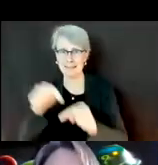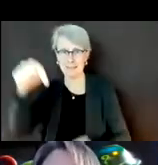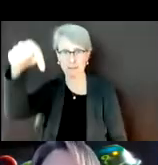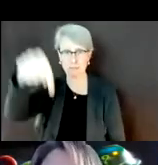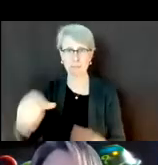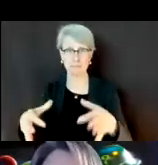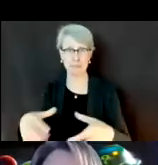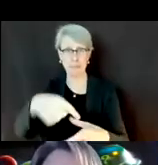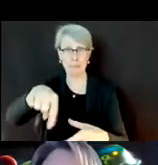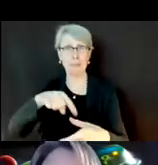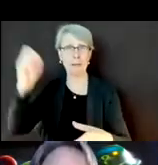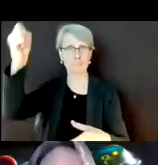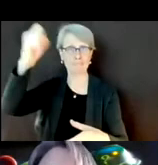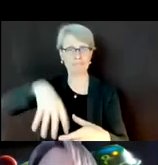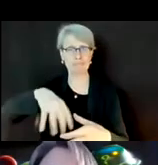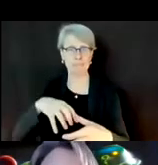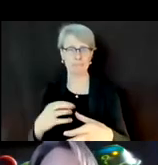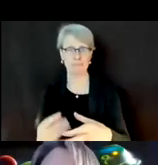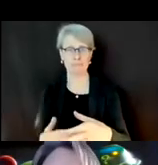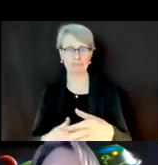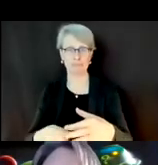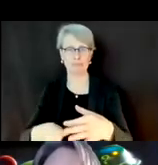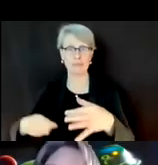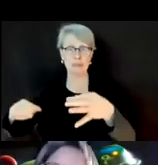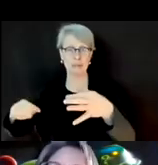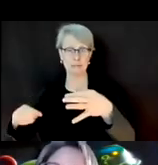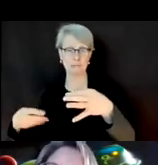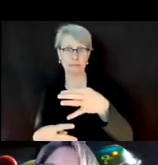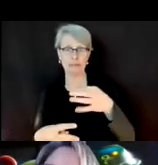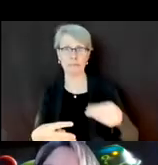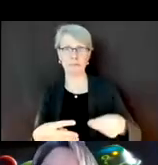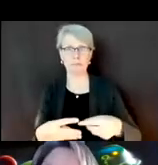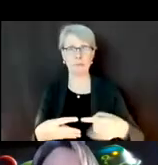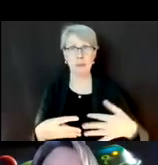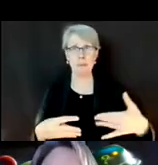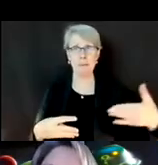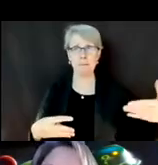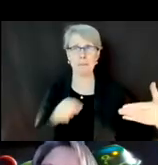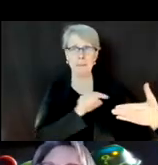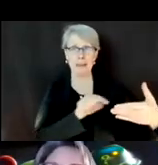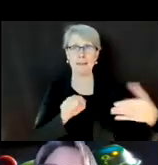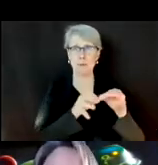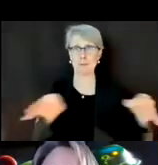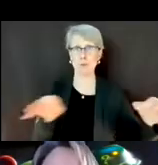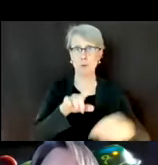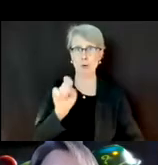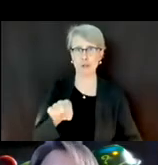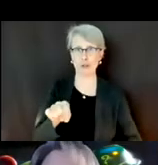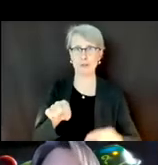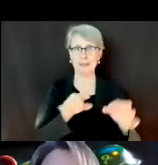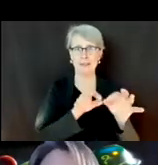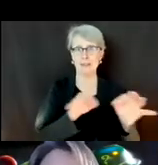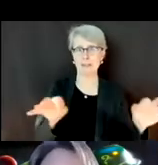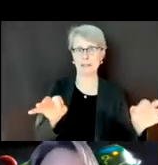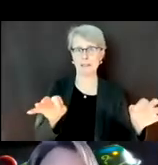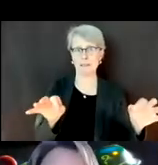with a bunch of other data sources. The searcher speaks or types their question or query into whatever